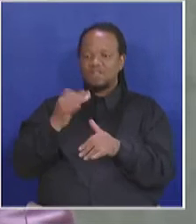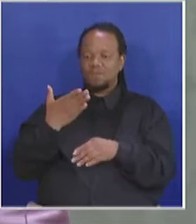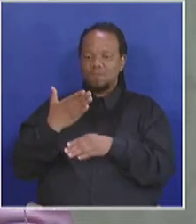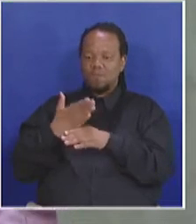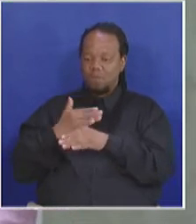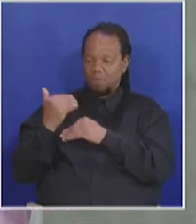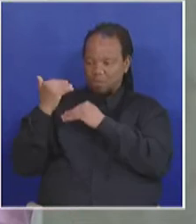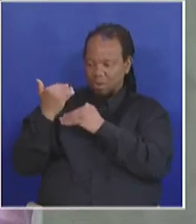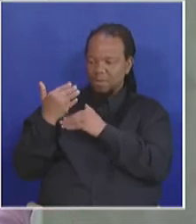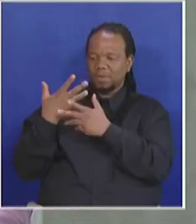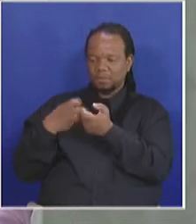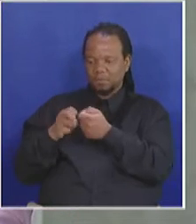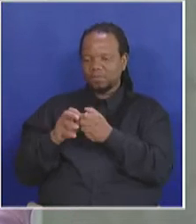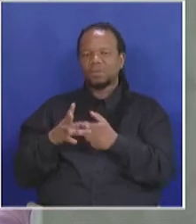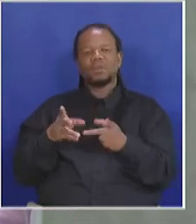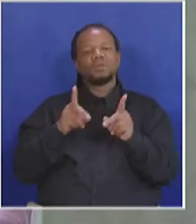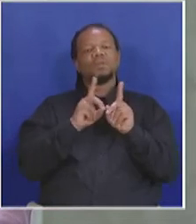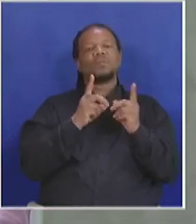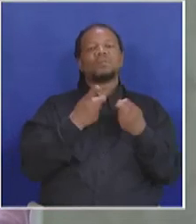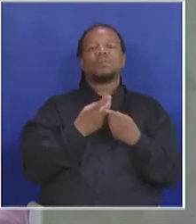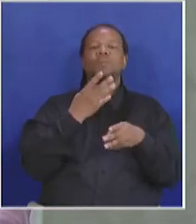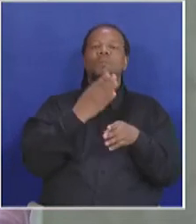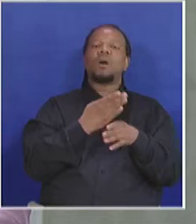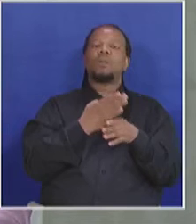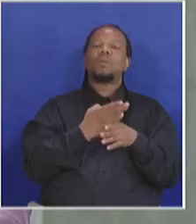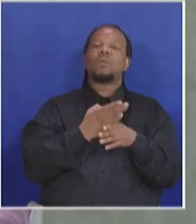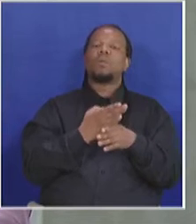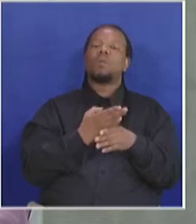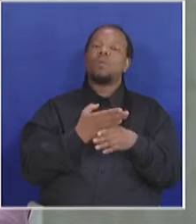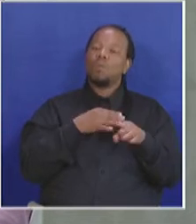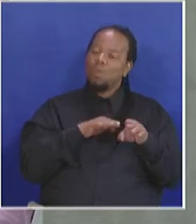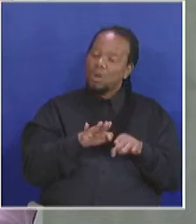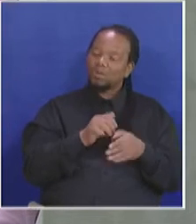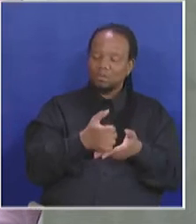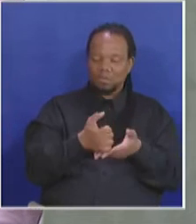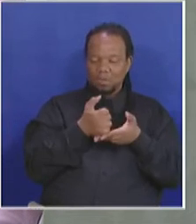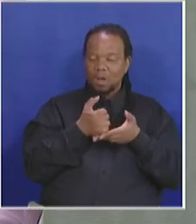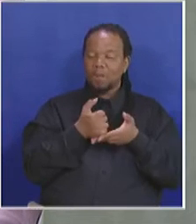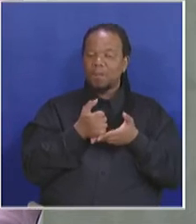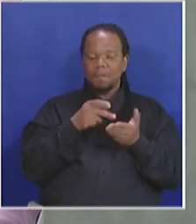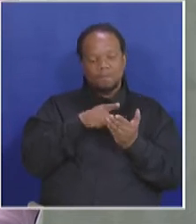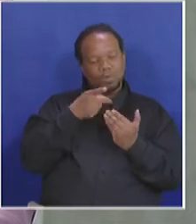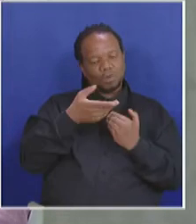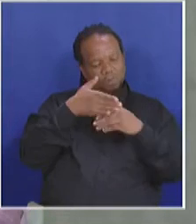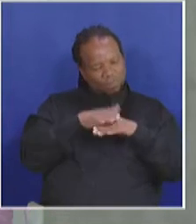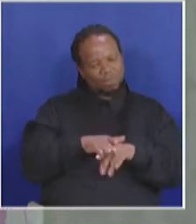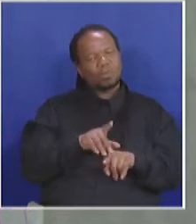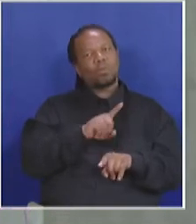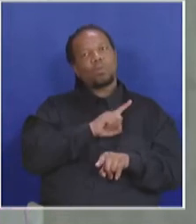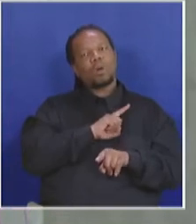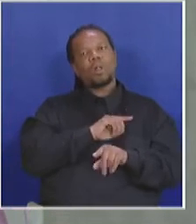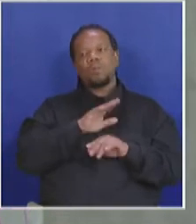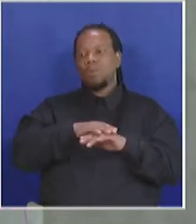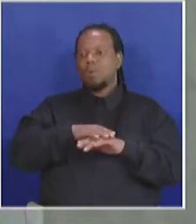The Department of Public Works must assist the center with better implementation of the project to avoid further cost